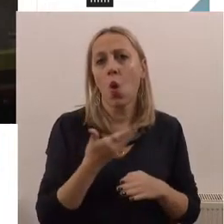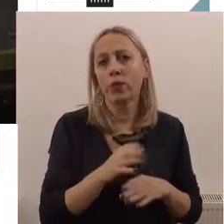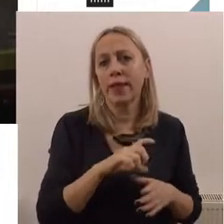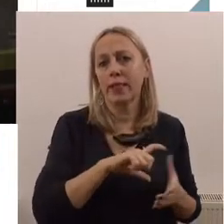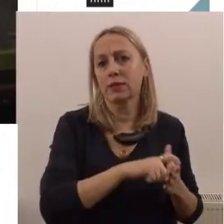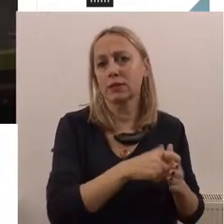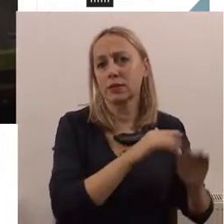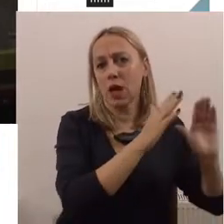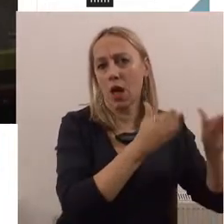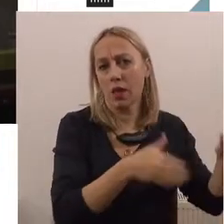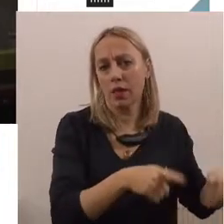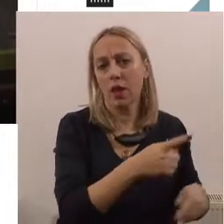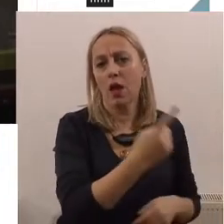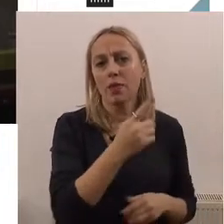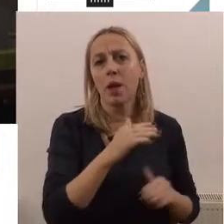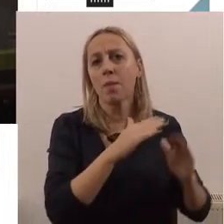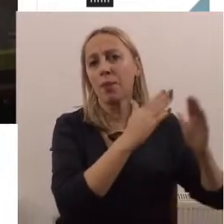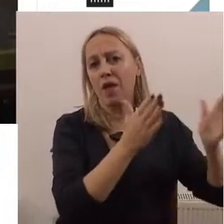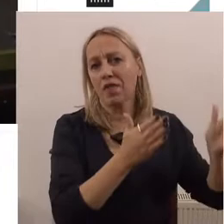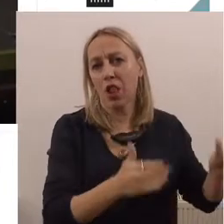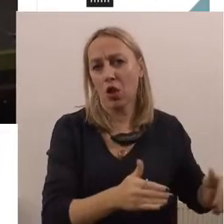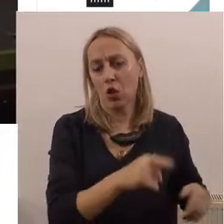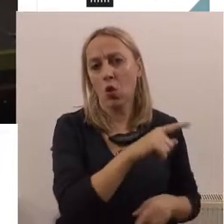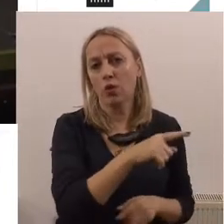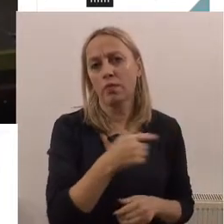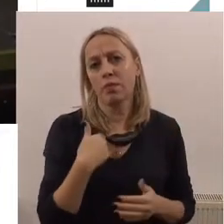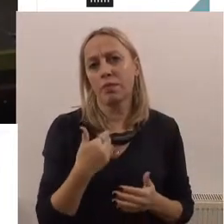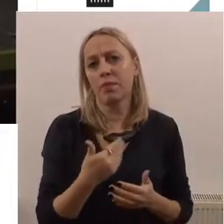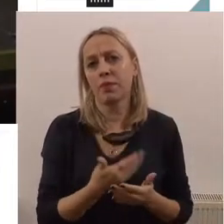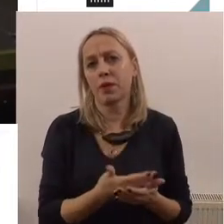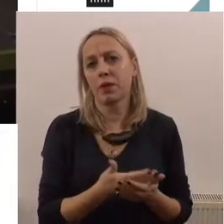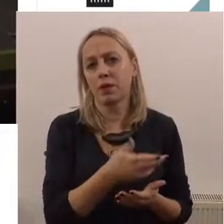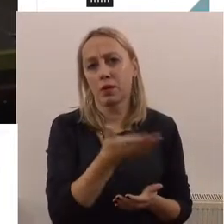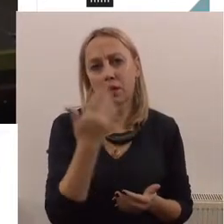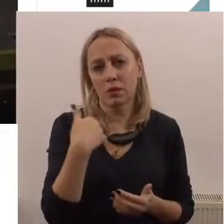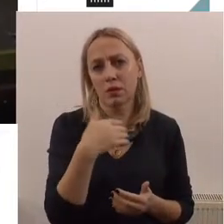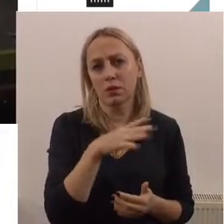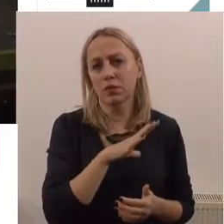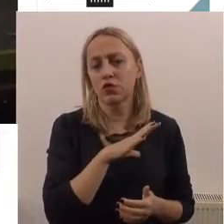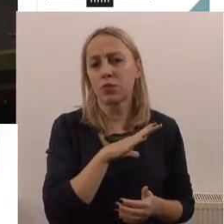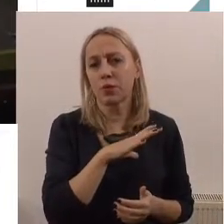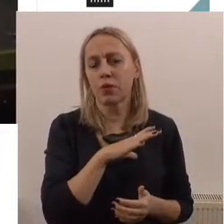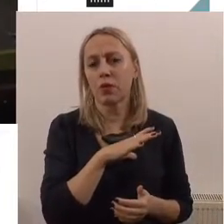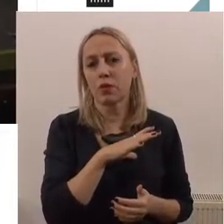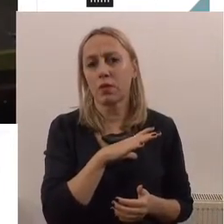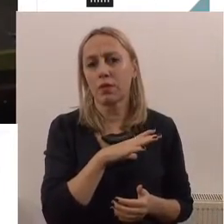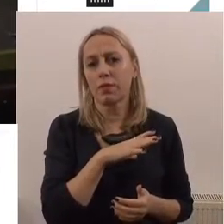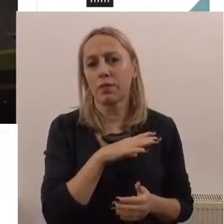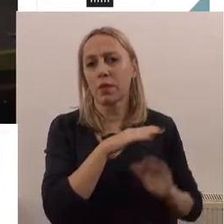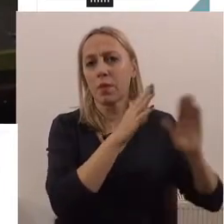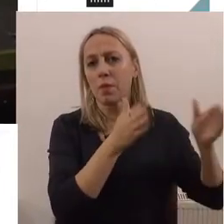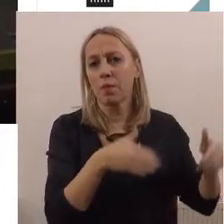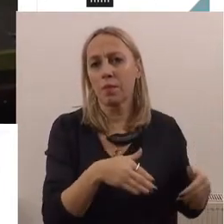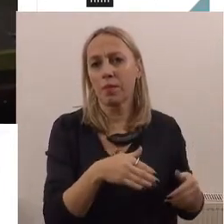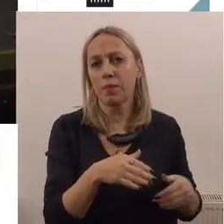6 months close to Denekamp, the old Russian exhibition